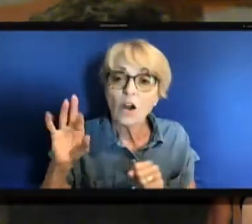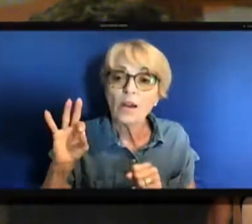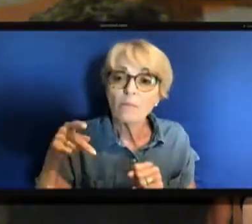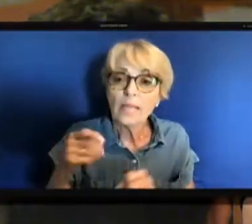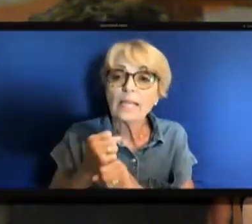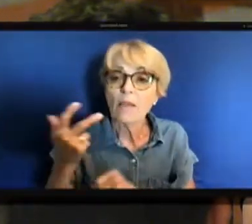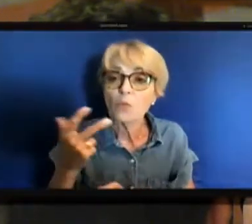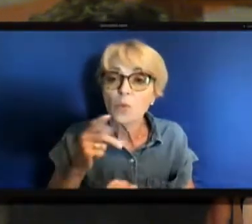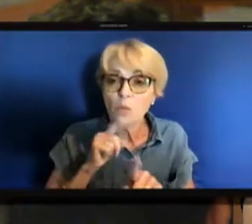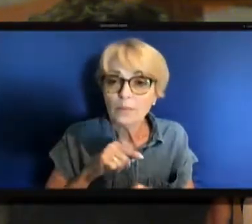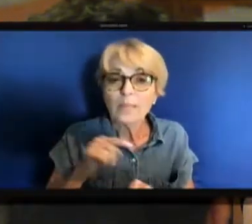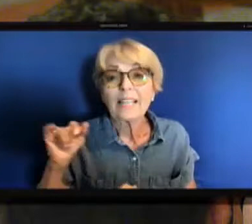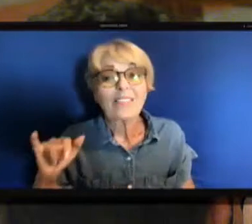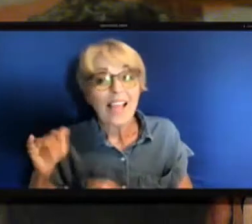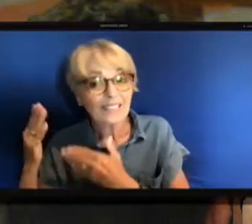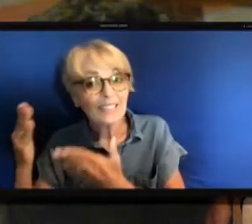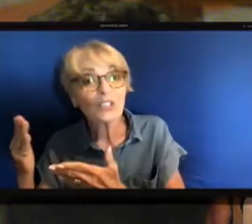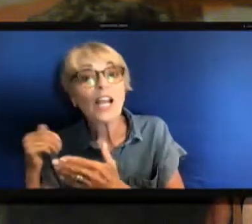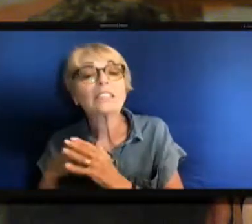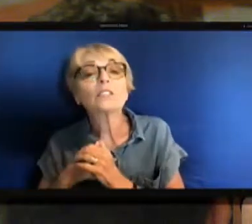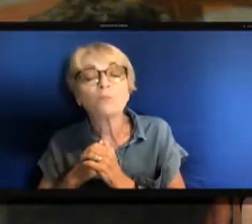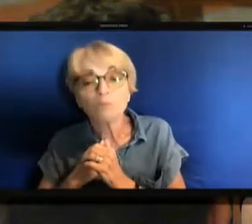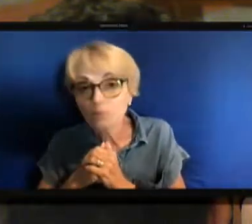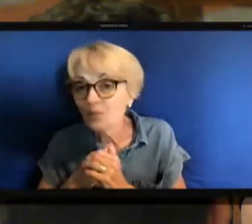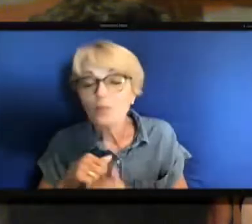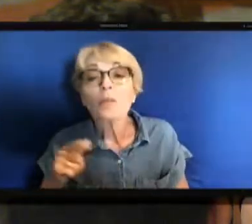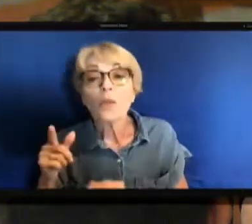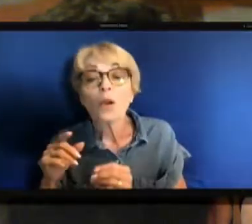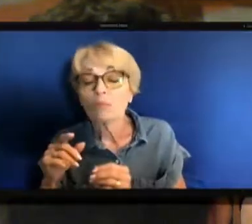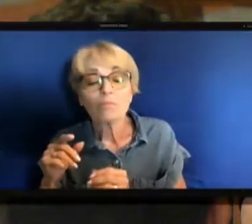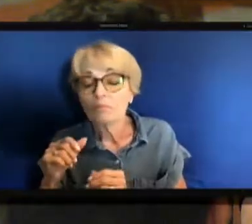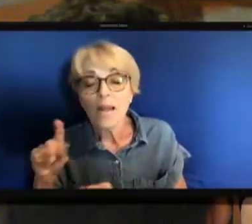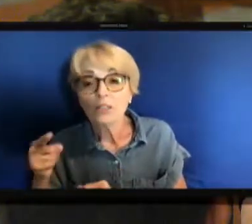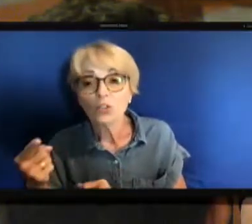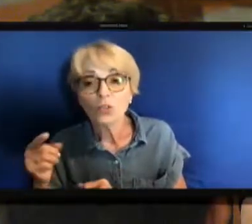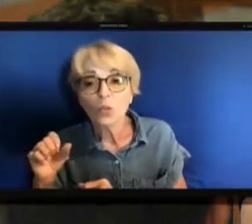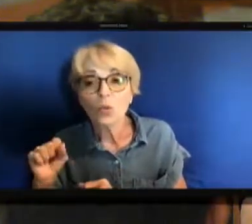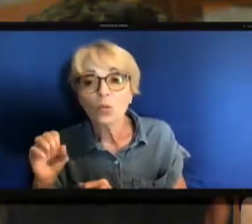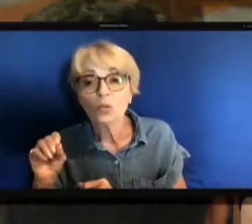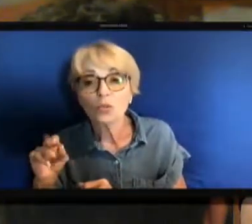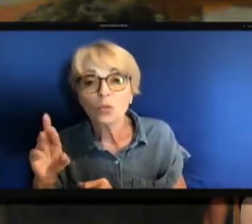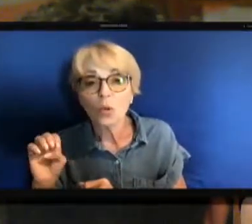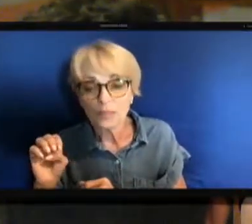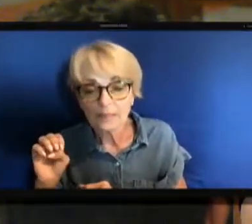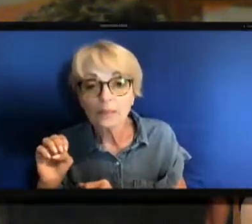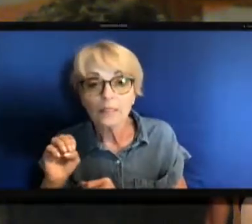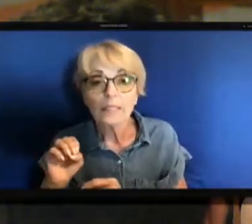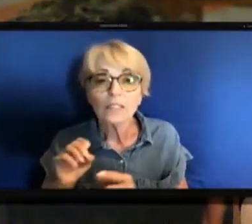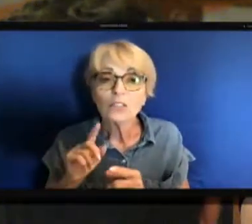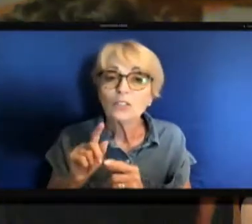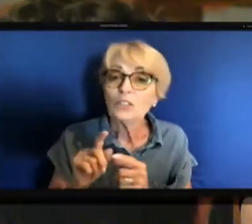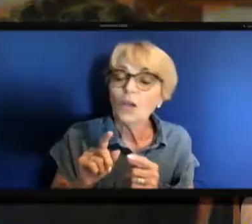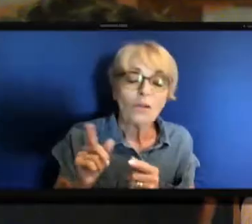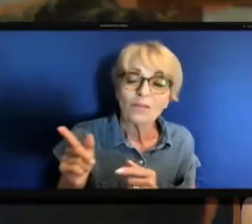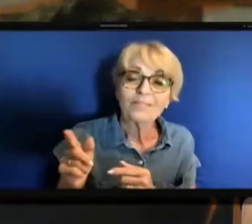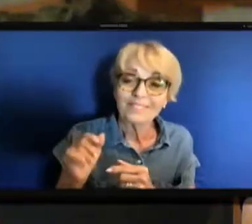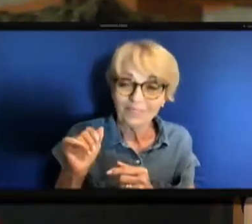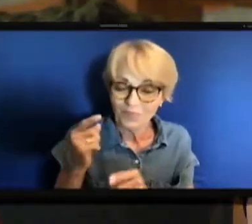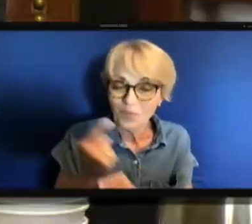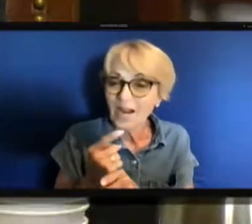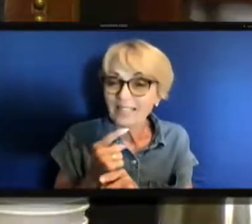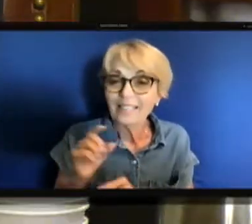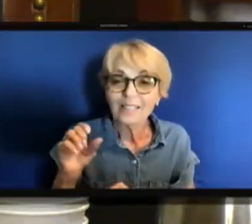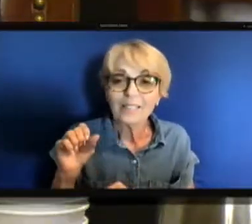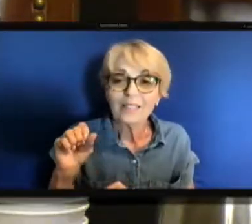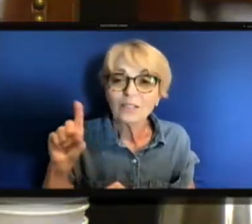suggests that there no are longer sole multiple, source, is it? Right. correct, that the specific definition of a sole source does not apply. So when do you anticipate finding